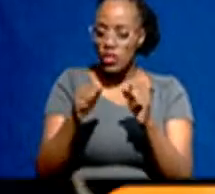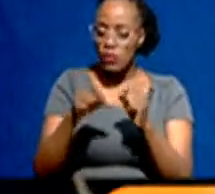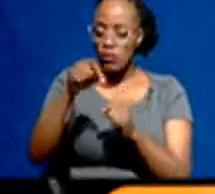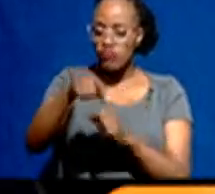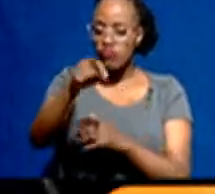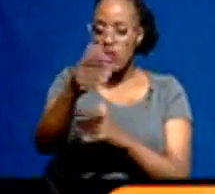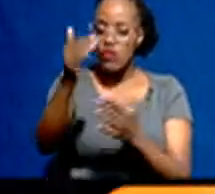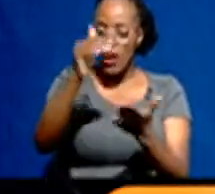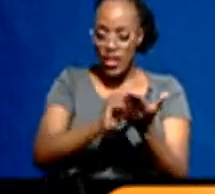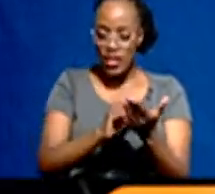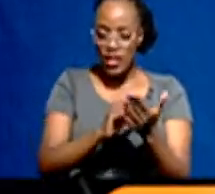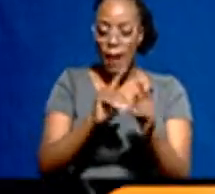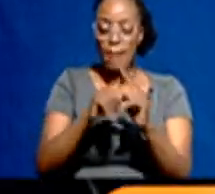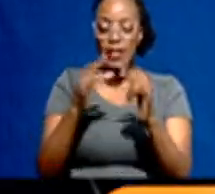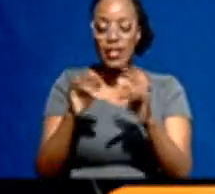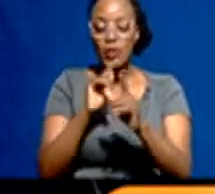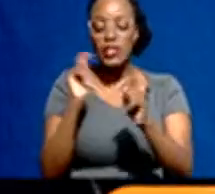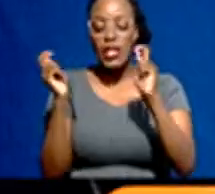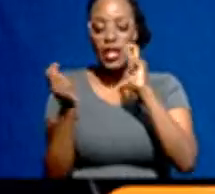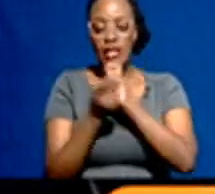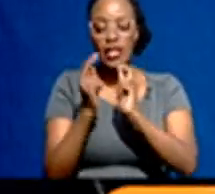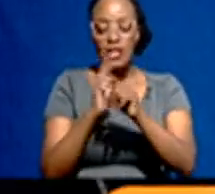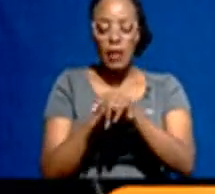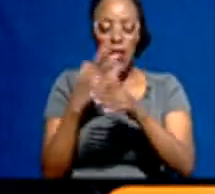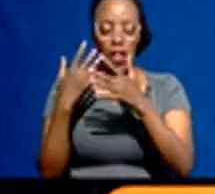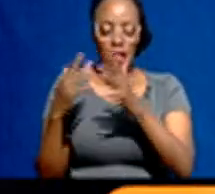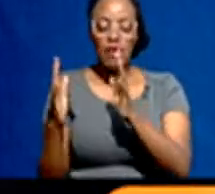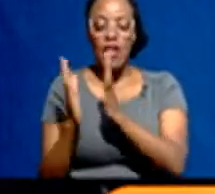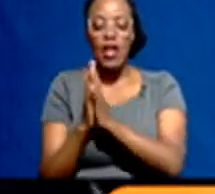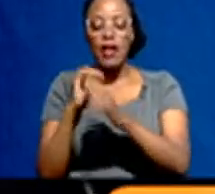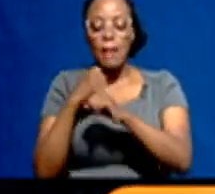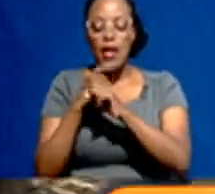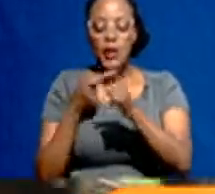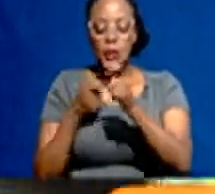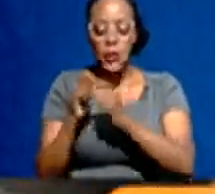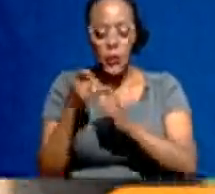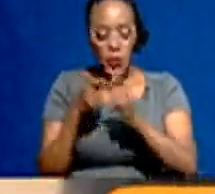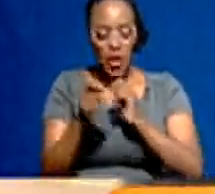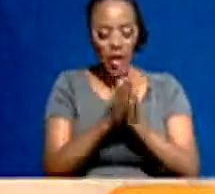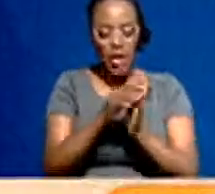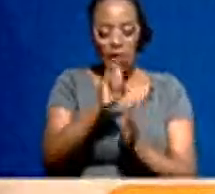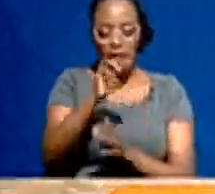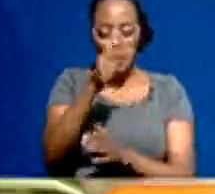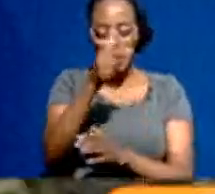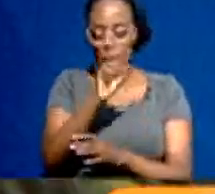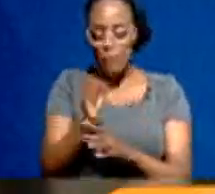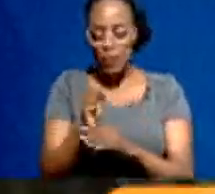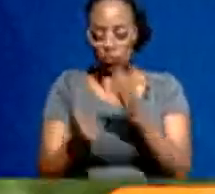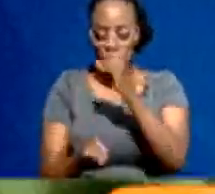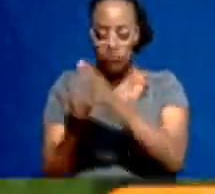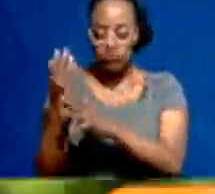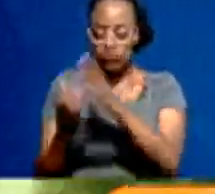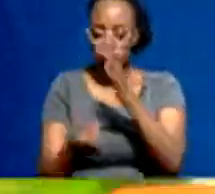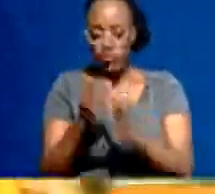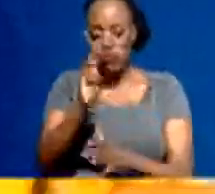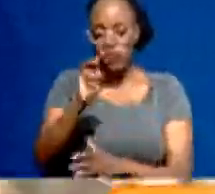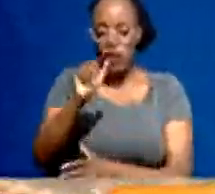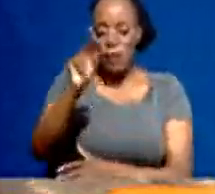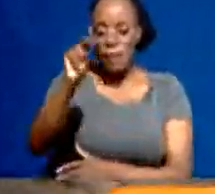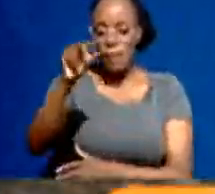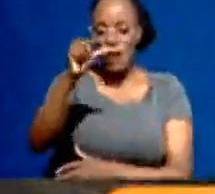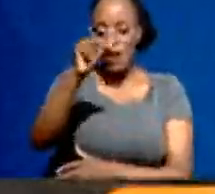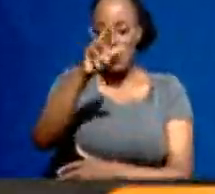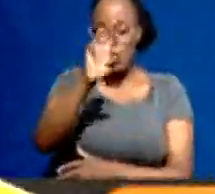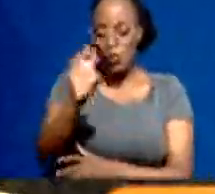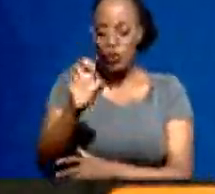group changed tact and gave up making mats and baskets to embark on mass production of mangrove seedlings. They